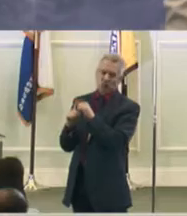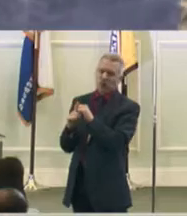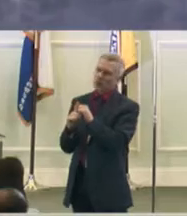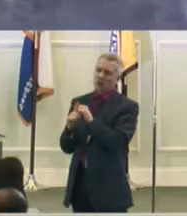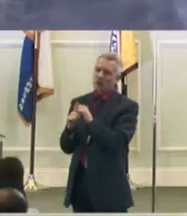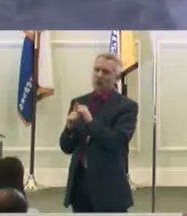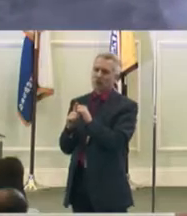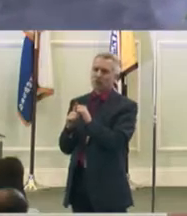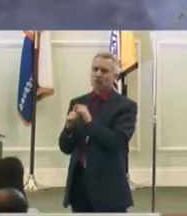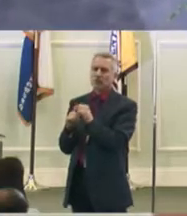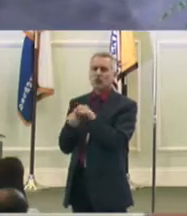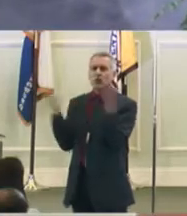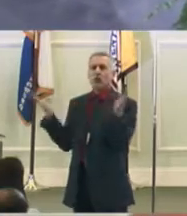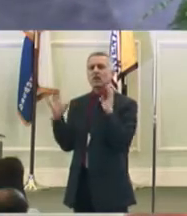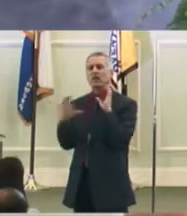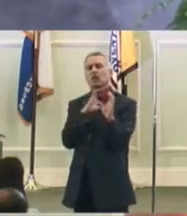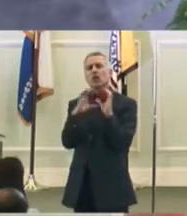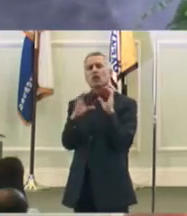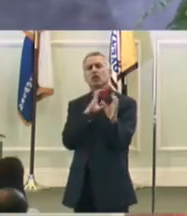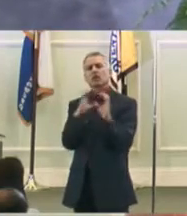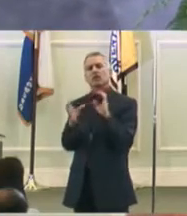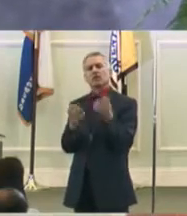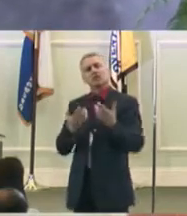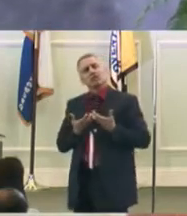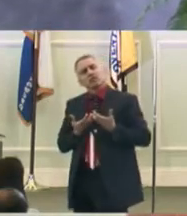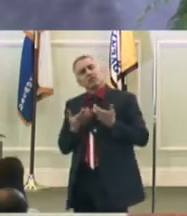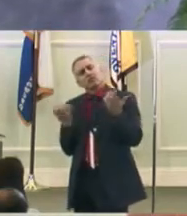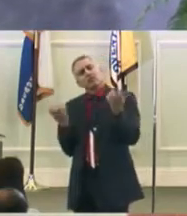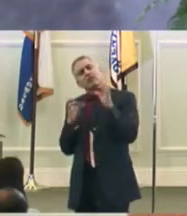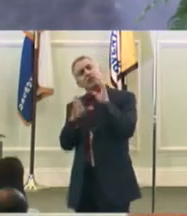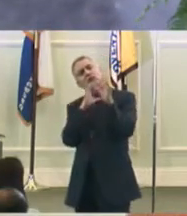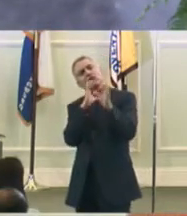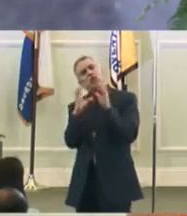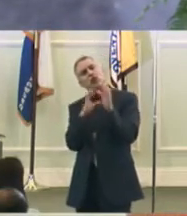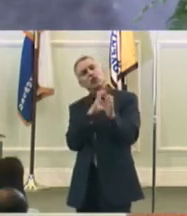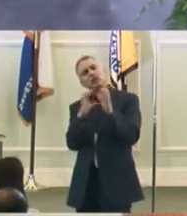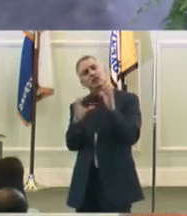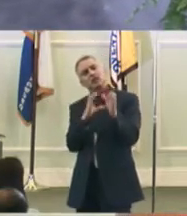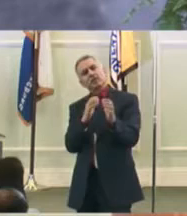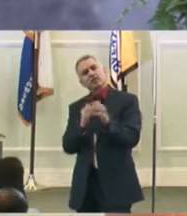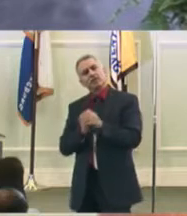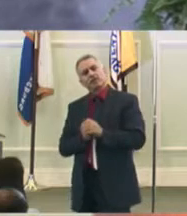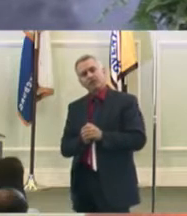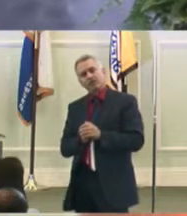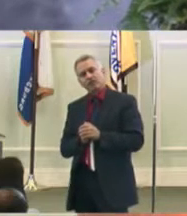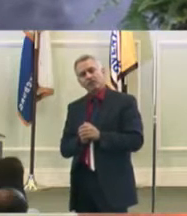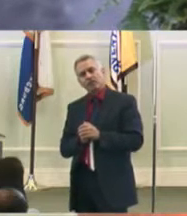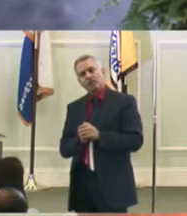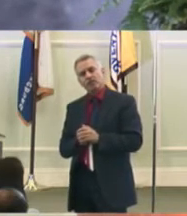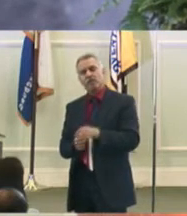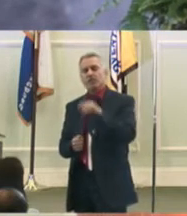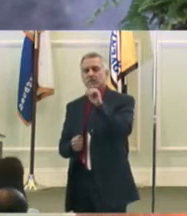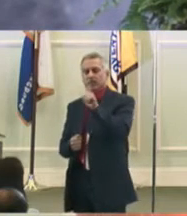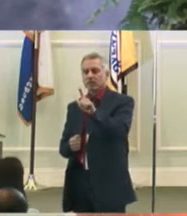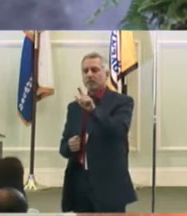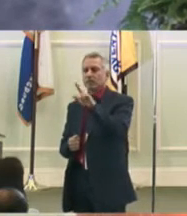Just talk to me. Turn with me back to our text, scripture reading for today,